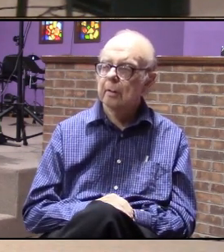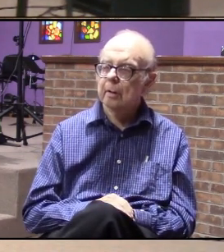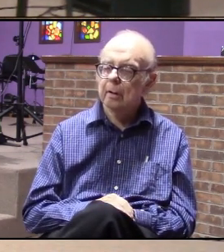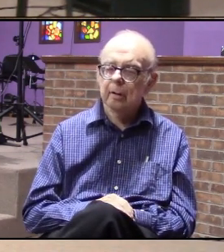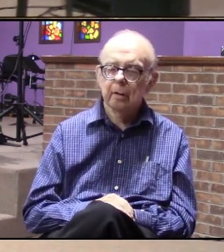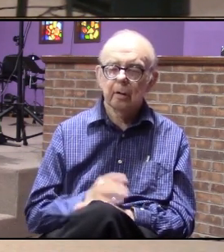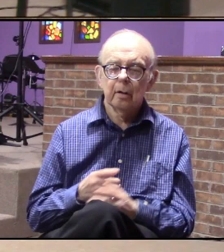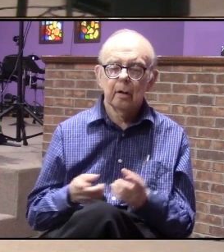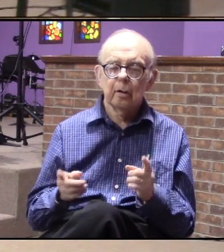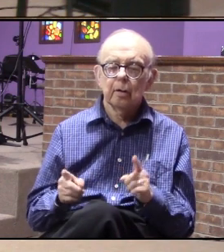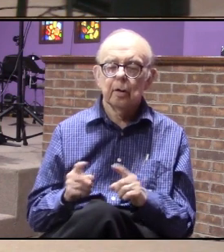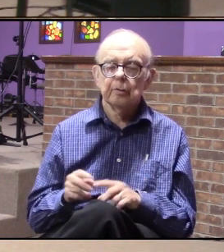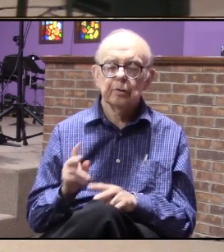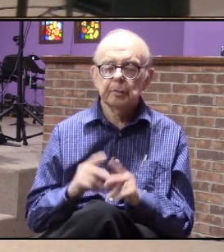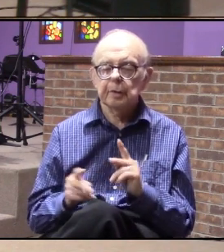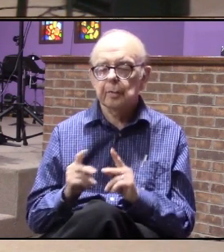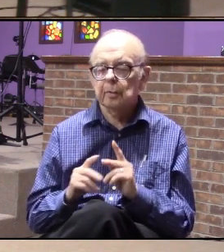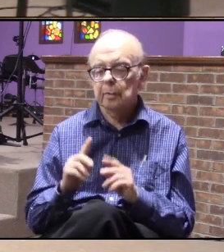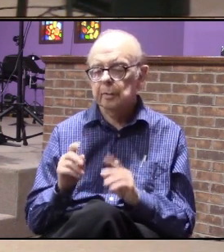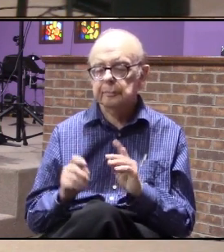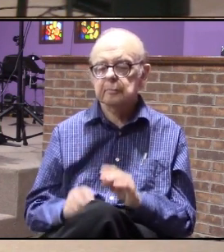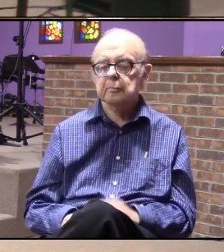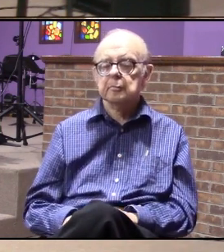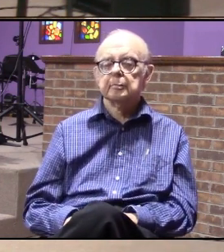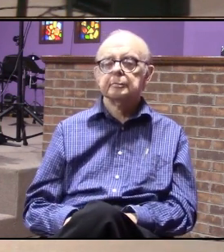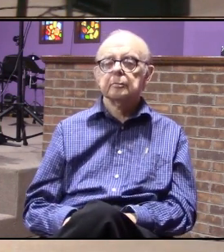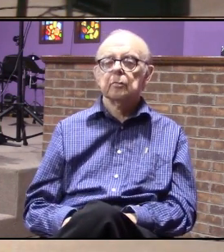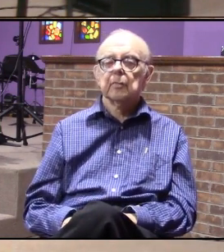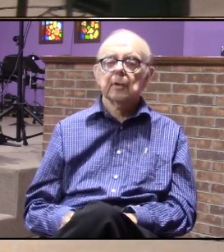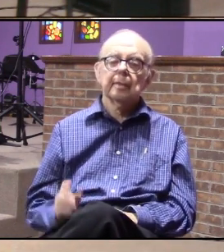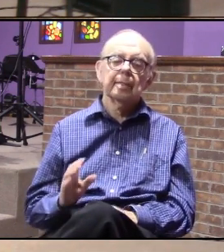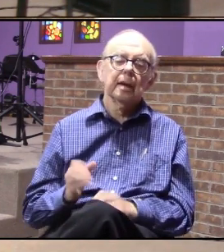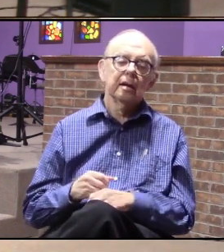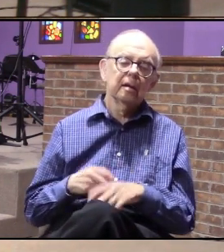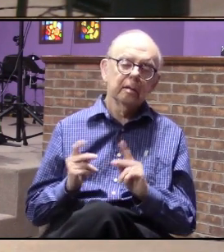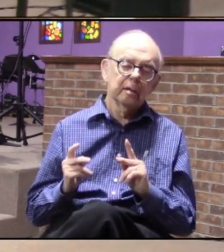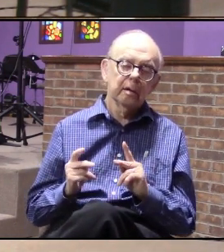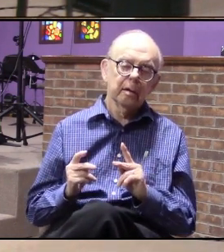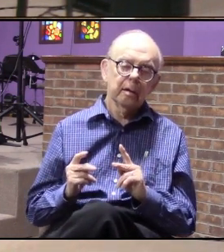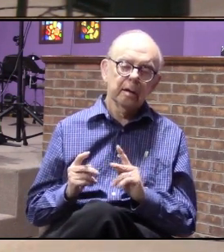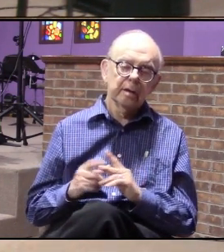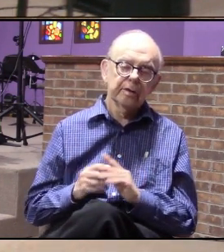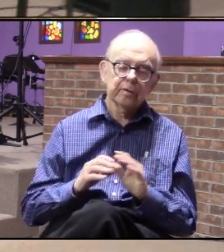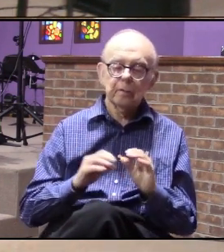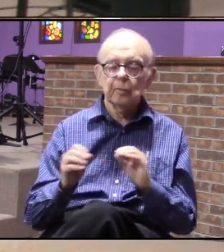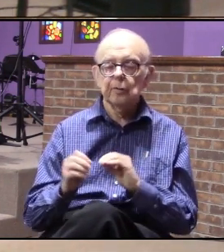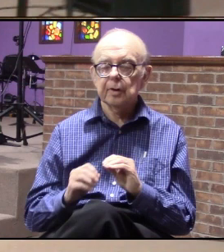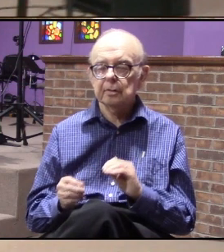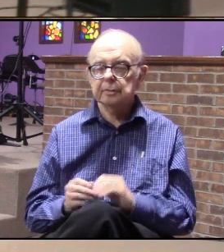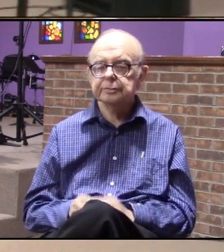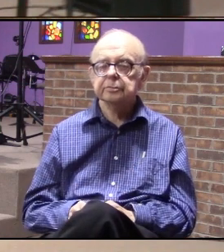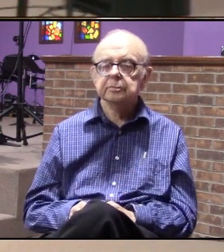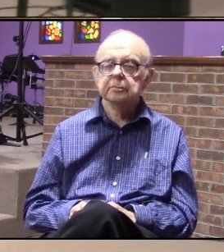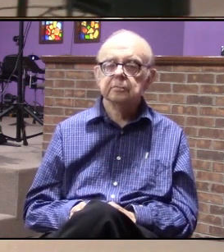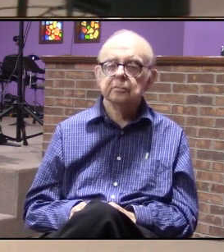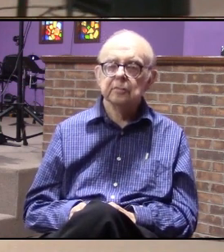What happens to people? They get upset and they start moving.